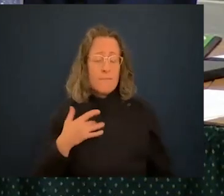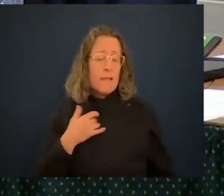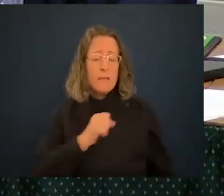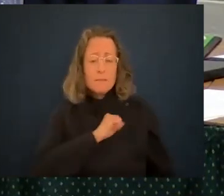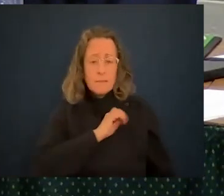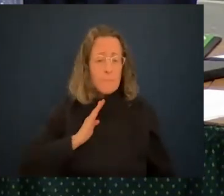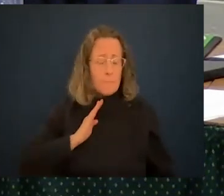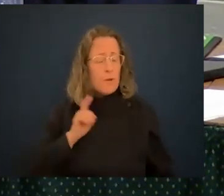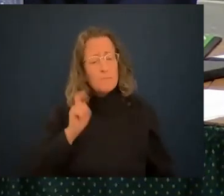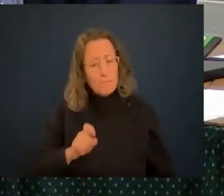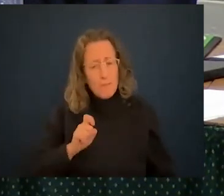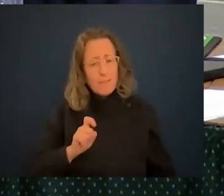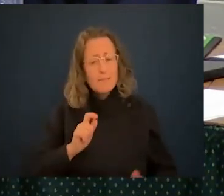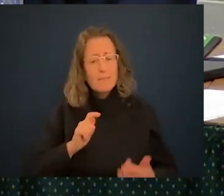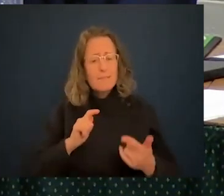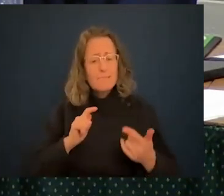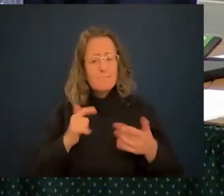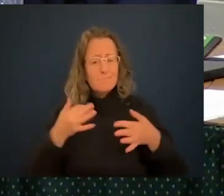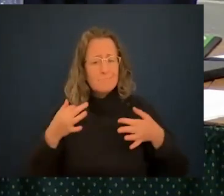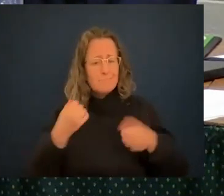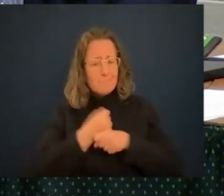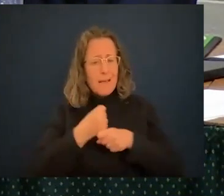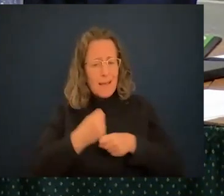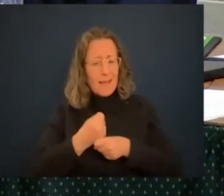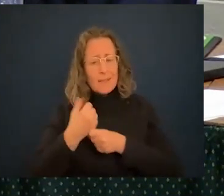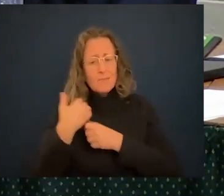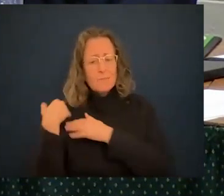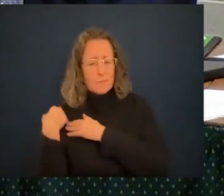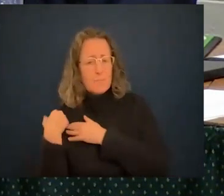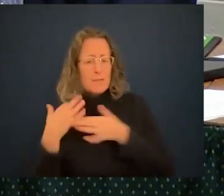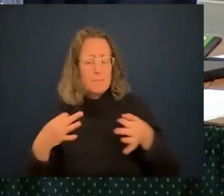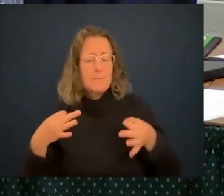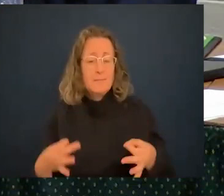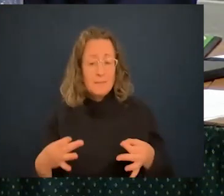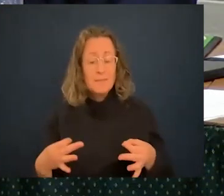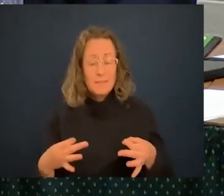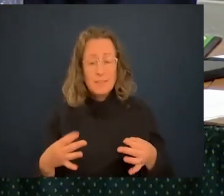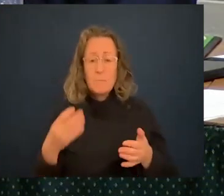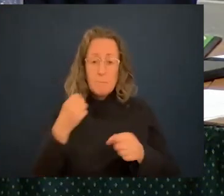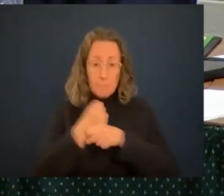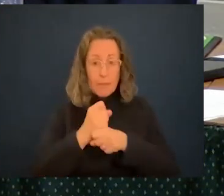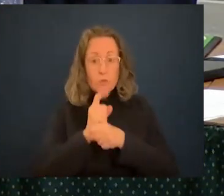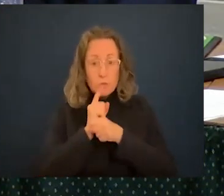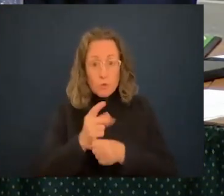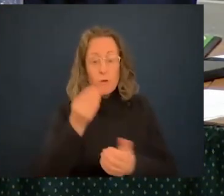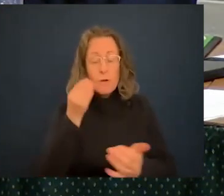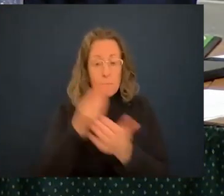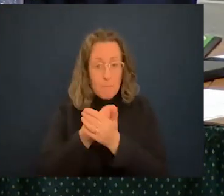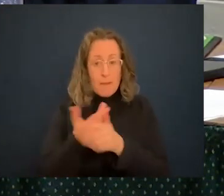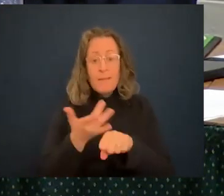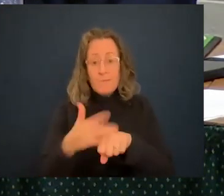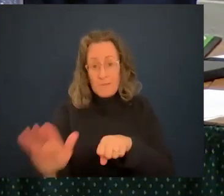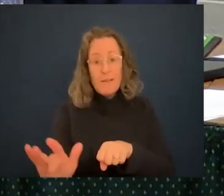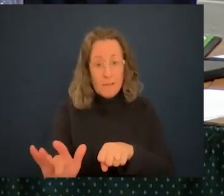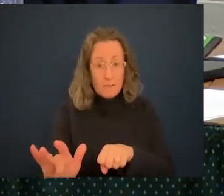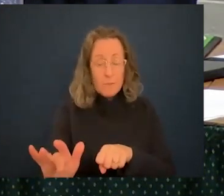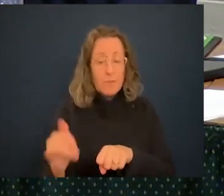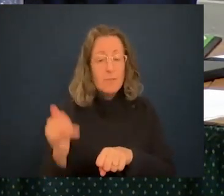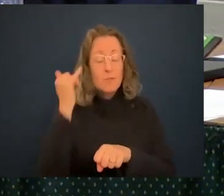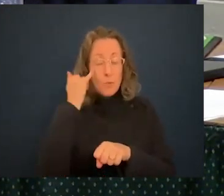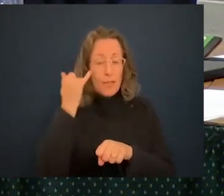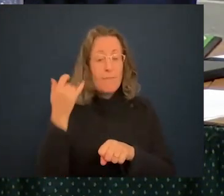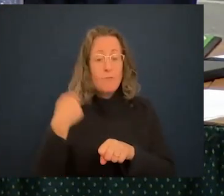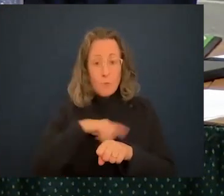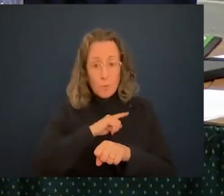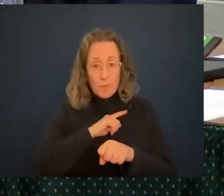needs whatever uh the outcomes of our decisions in the future may be so it's saying